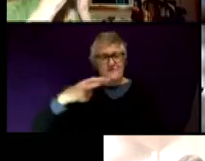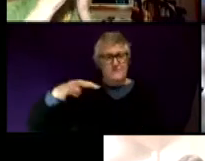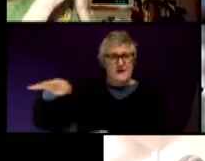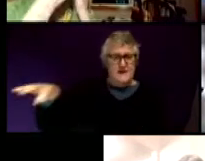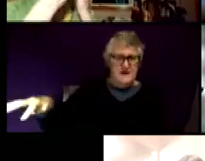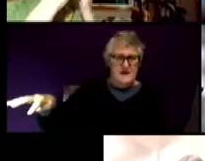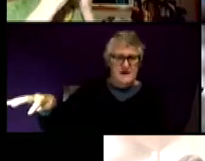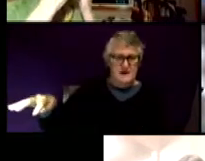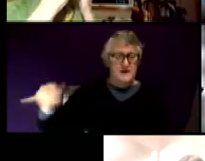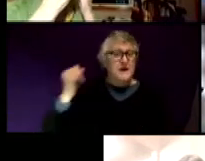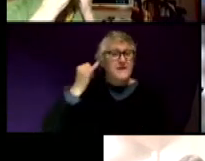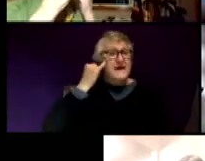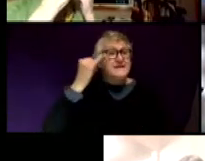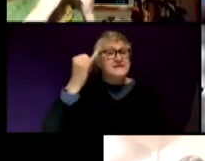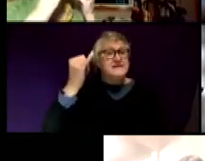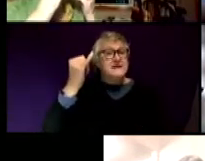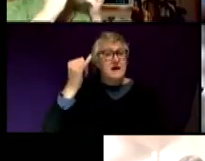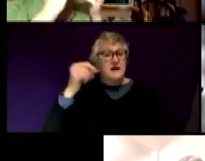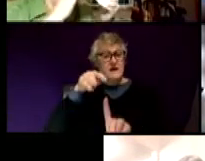is great.